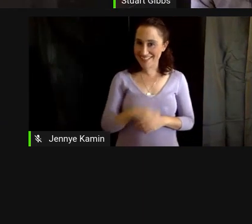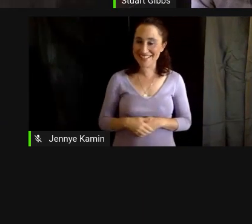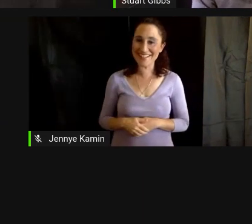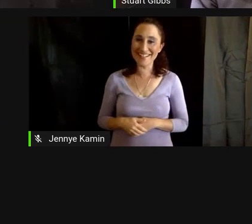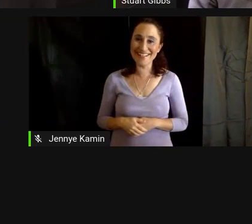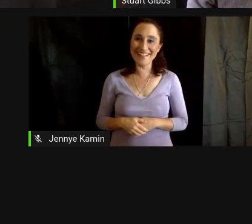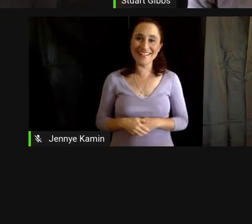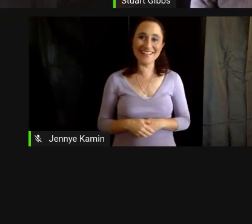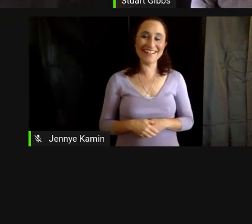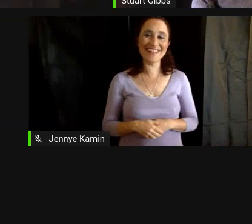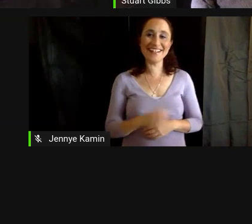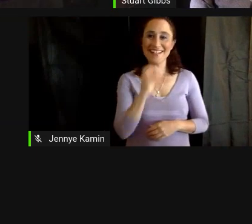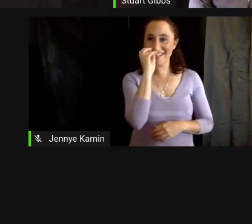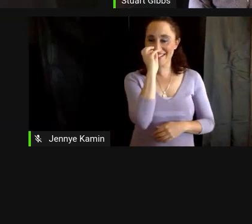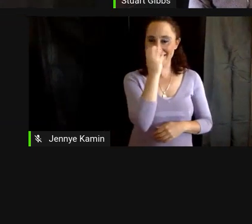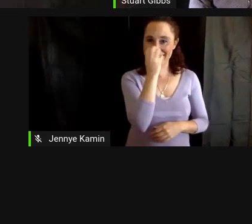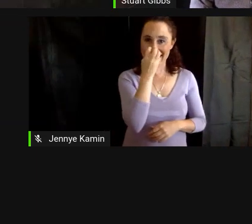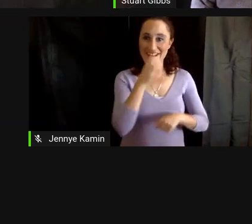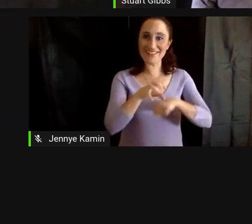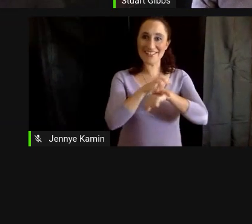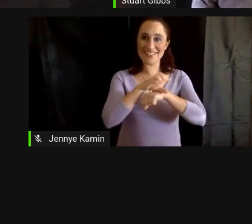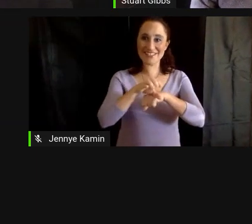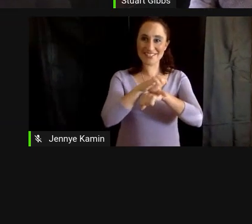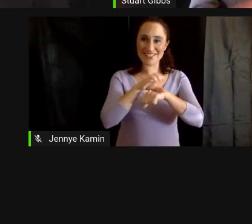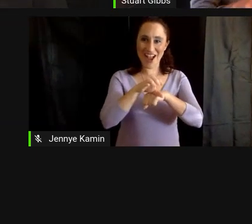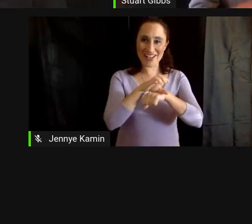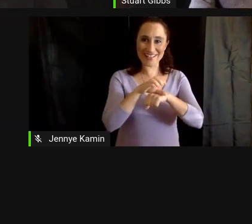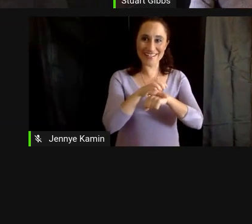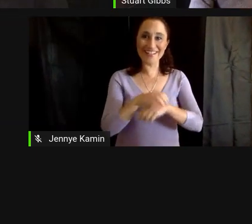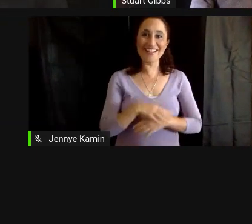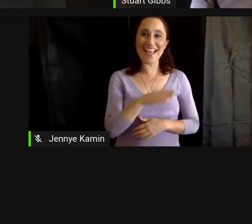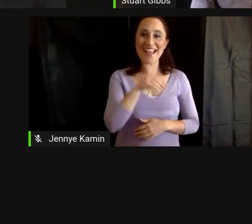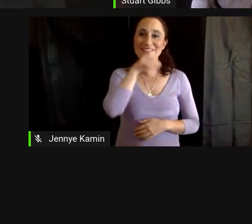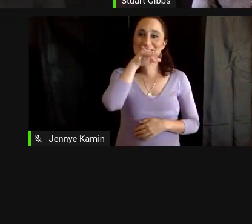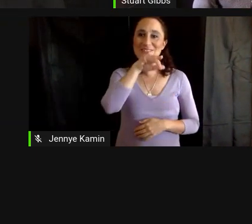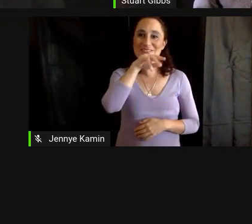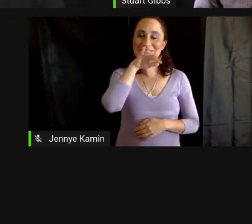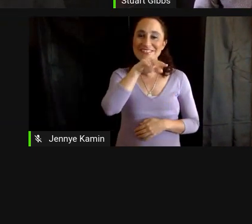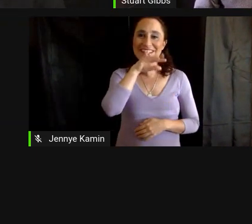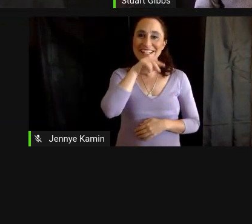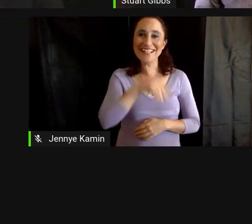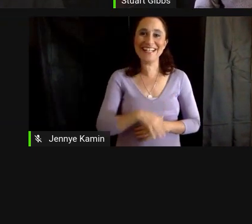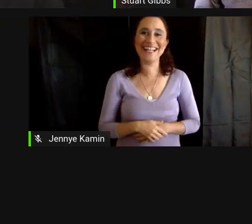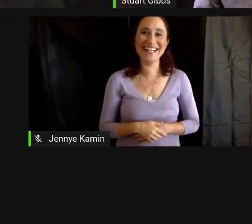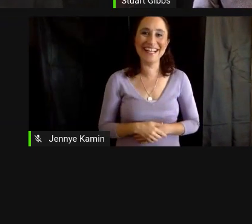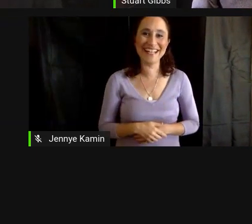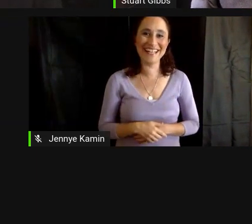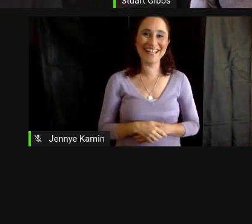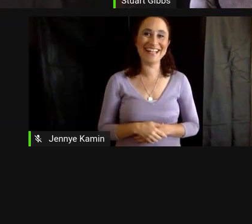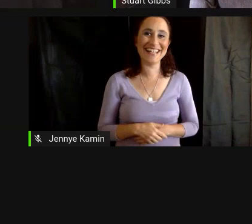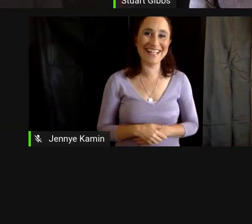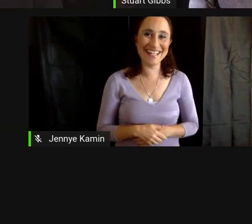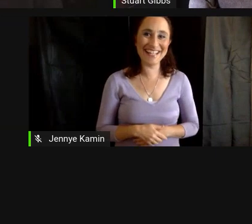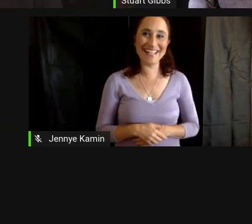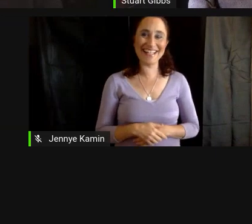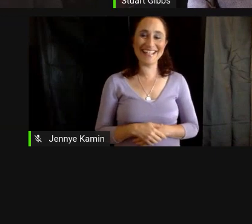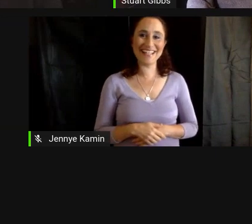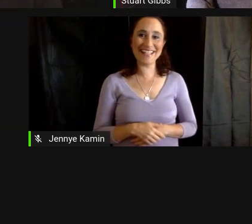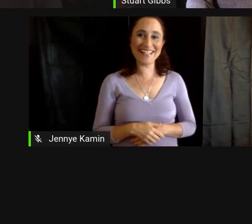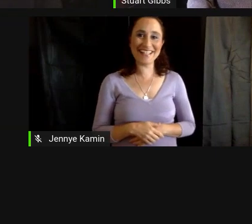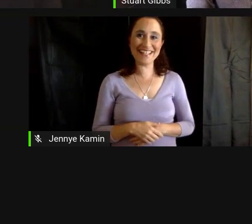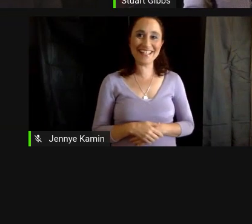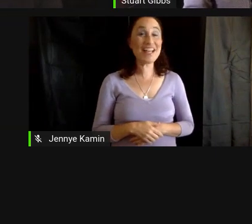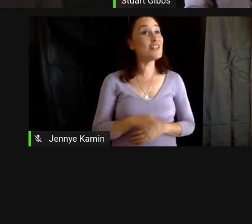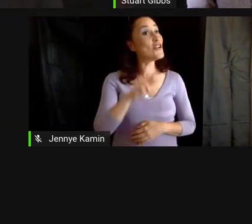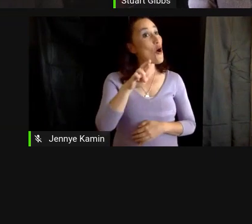Okay. So I have a clown, a chocolate, and a dragon. And I am it's not a chocolate. It's